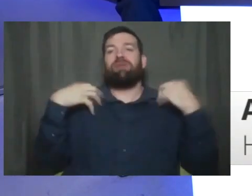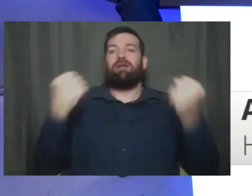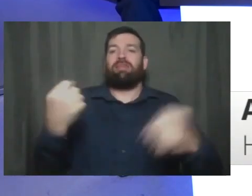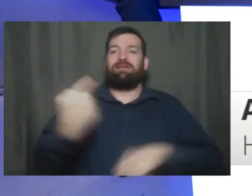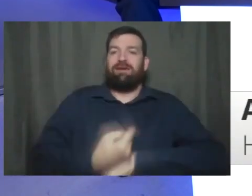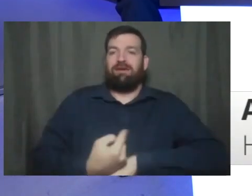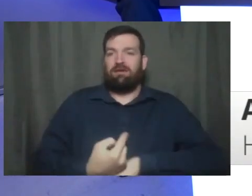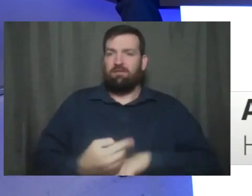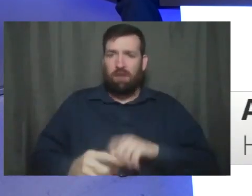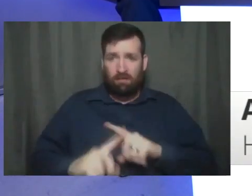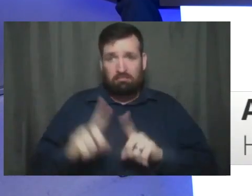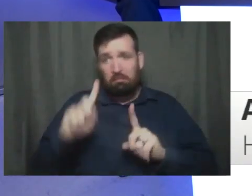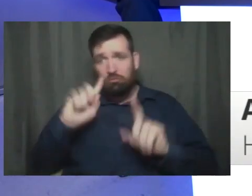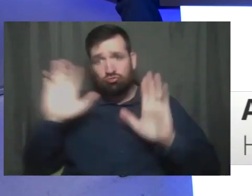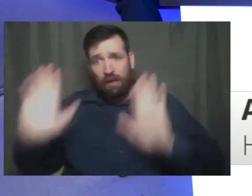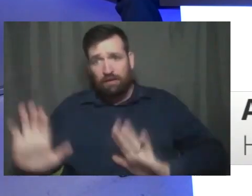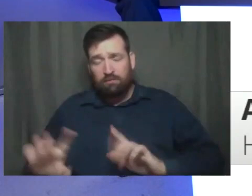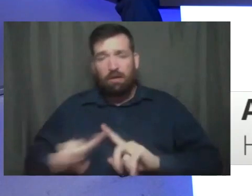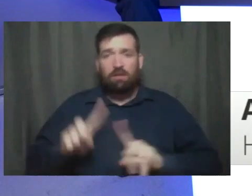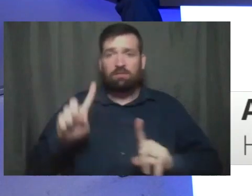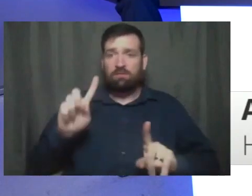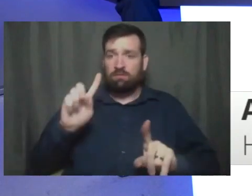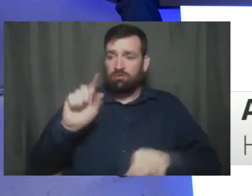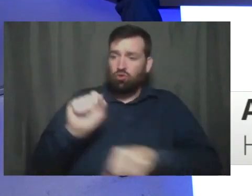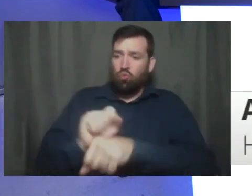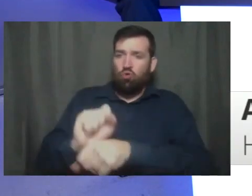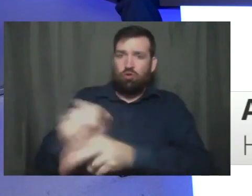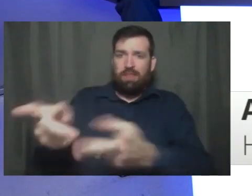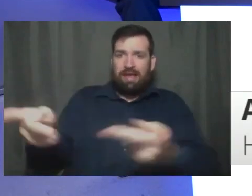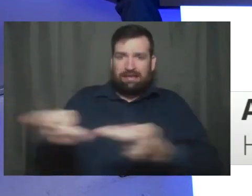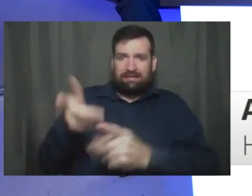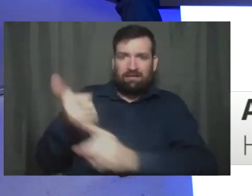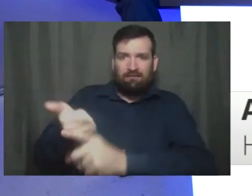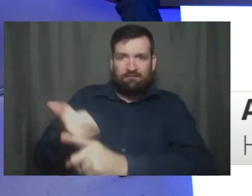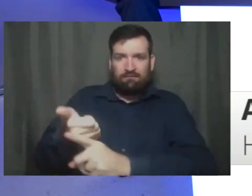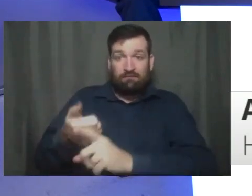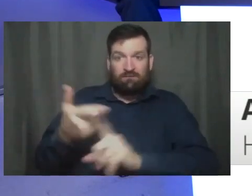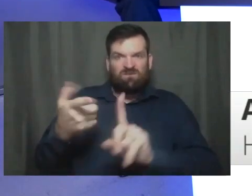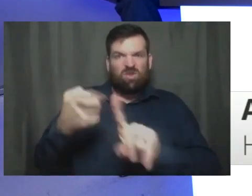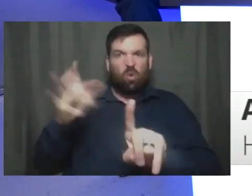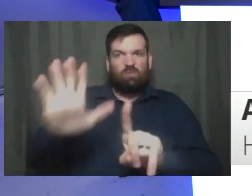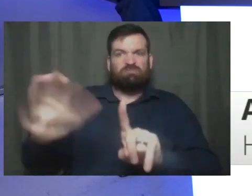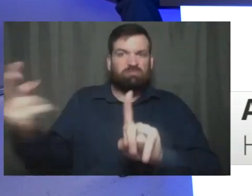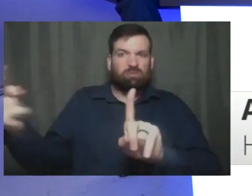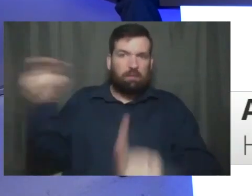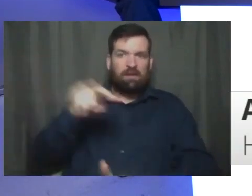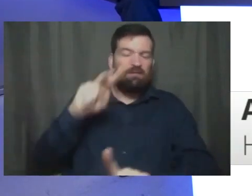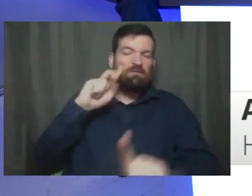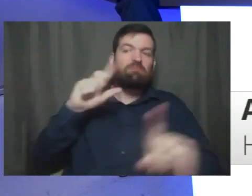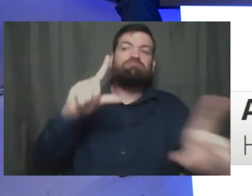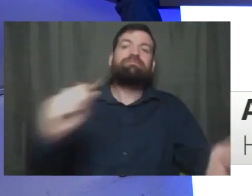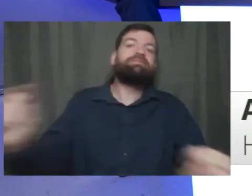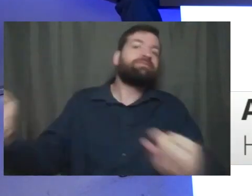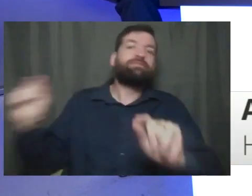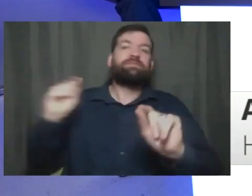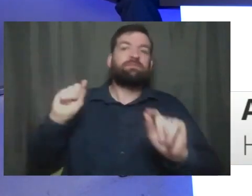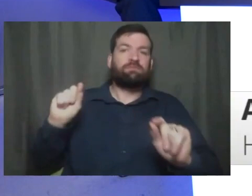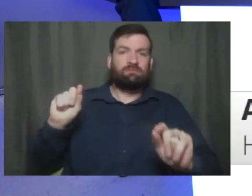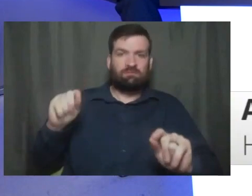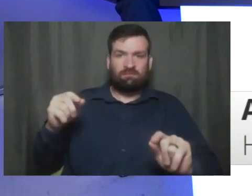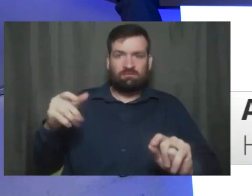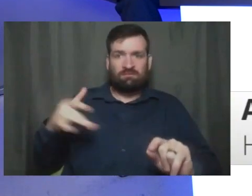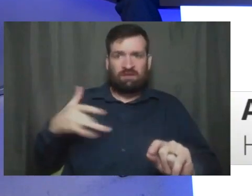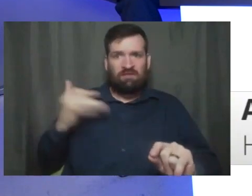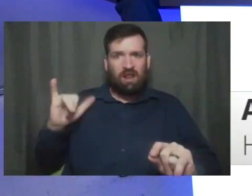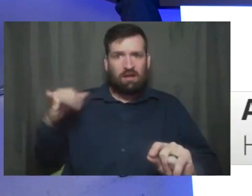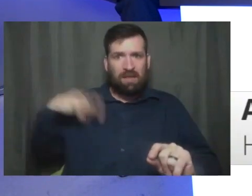think that the workplace, just from where you stand or what you're hearing, they're starting to feel the benefit of people actually